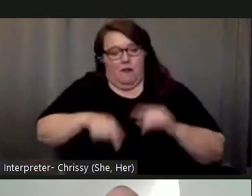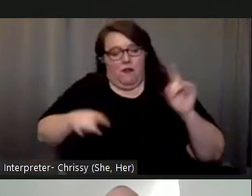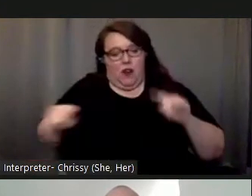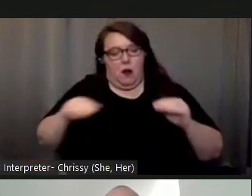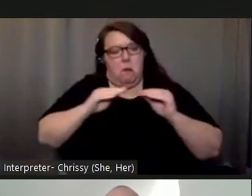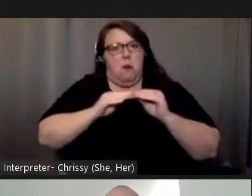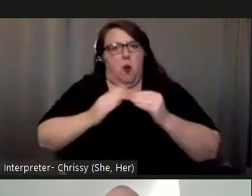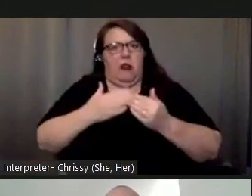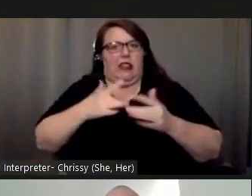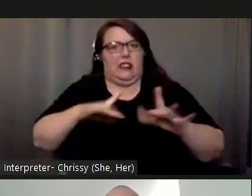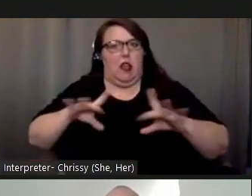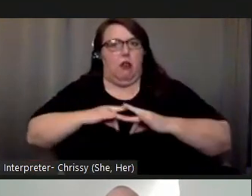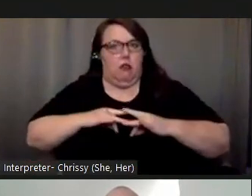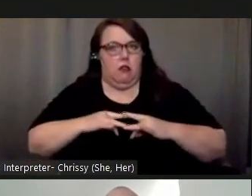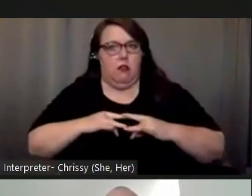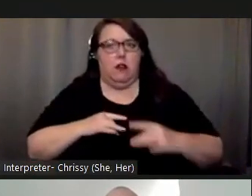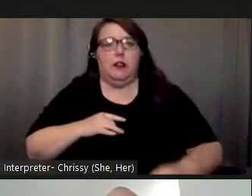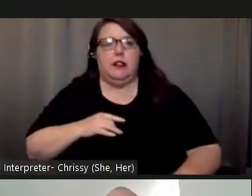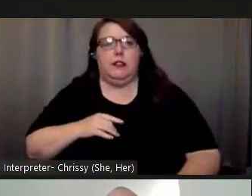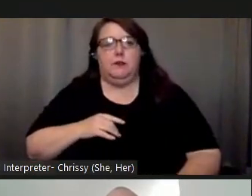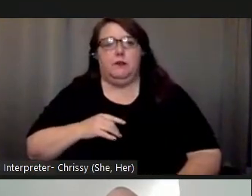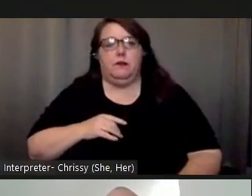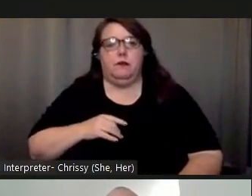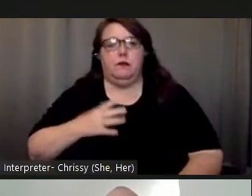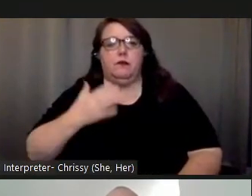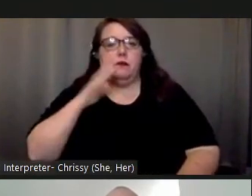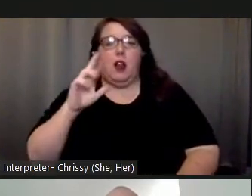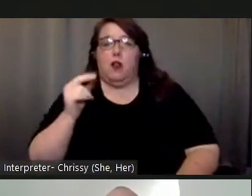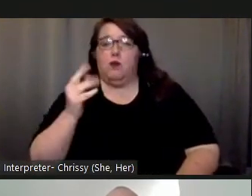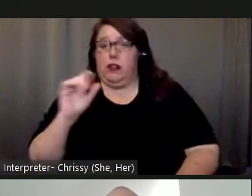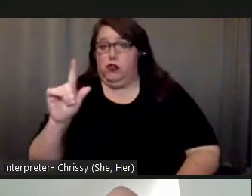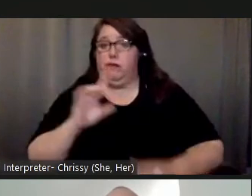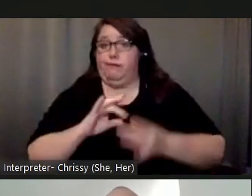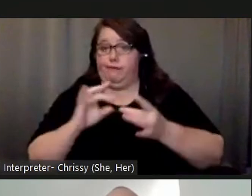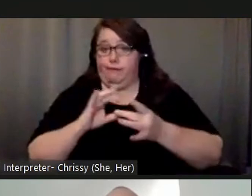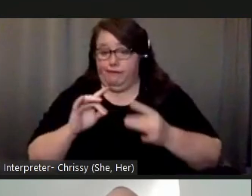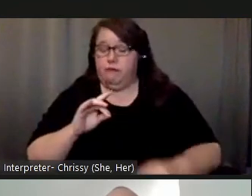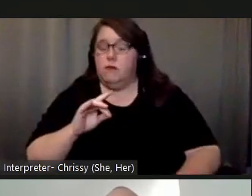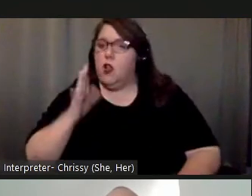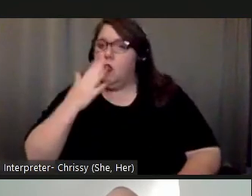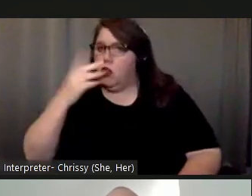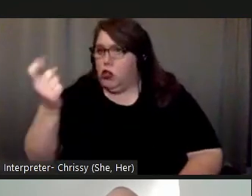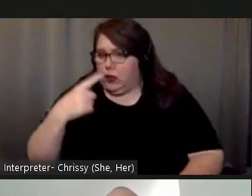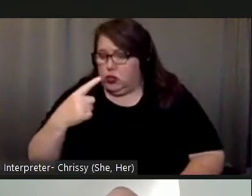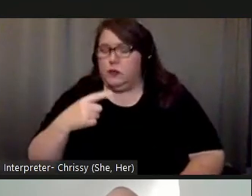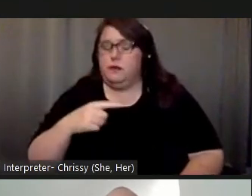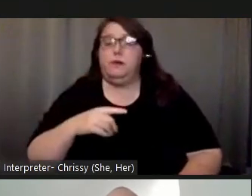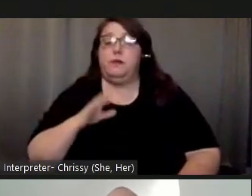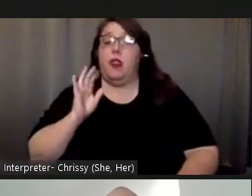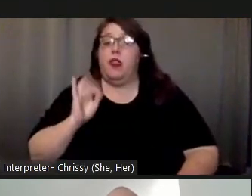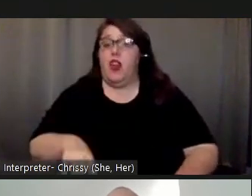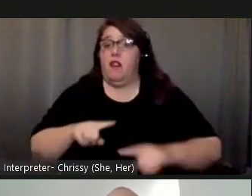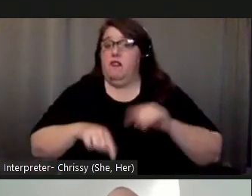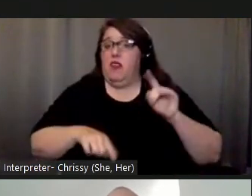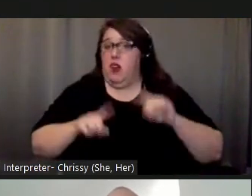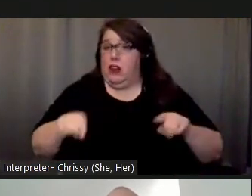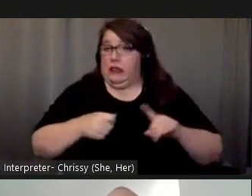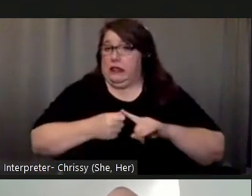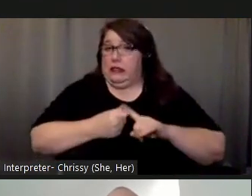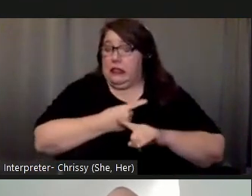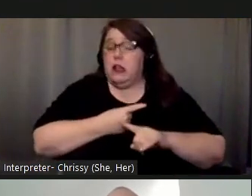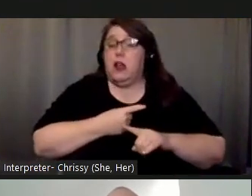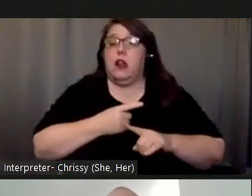Thanks, I can take that question. It's a really good question. So what we are learning about these variants is that they seem to have a